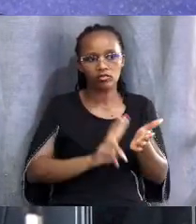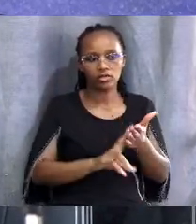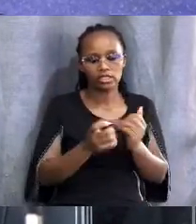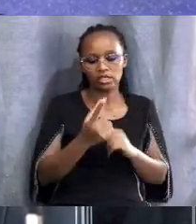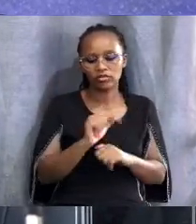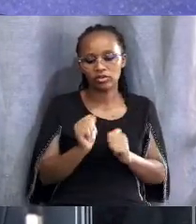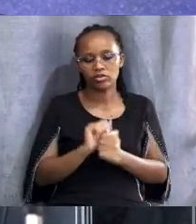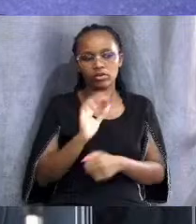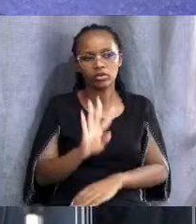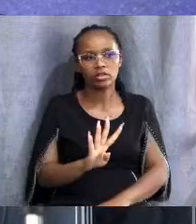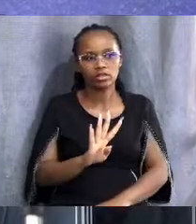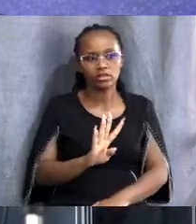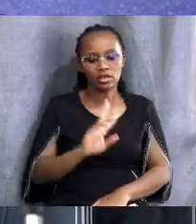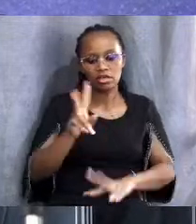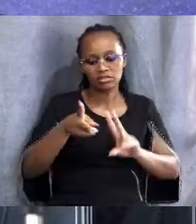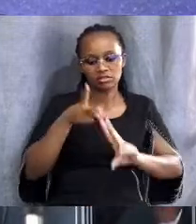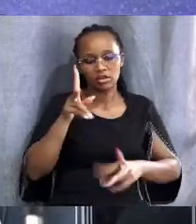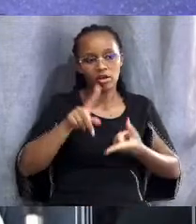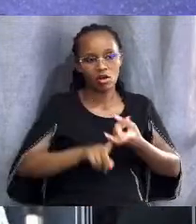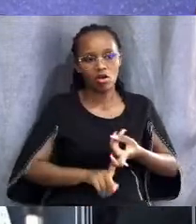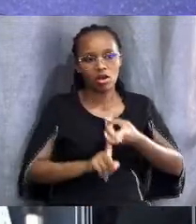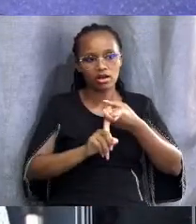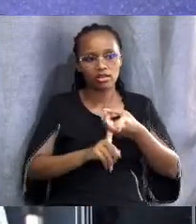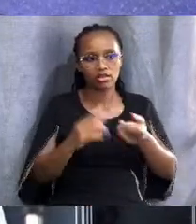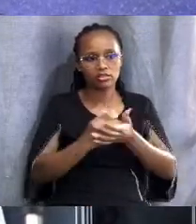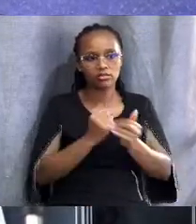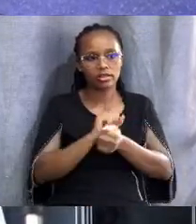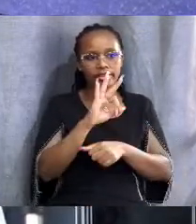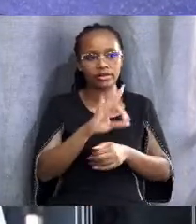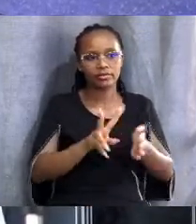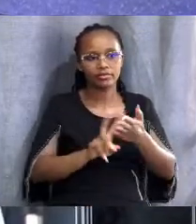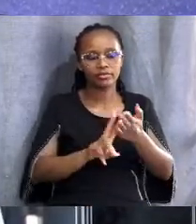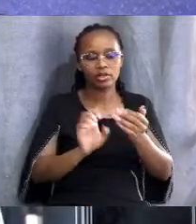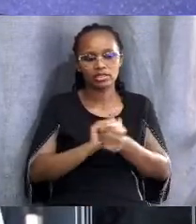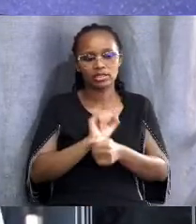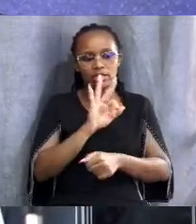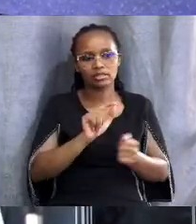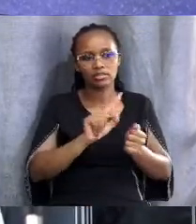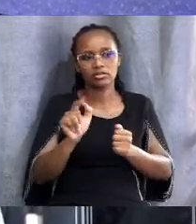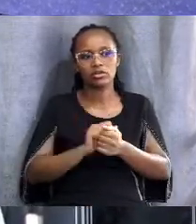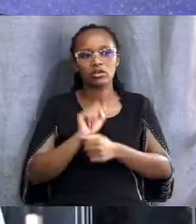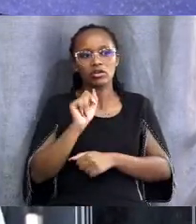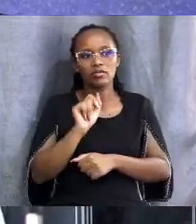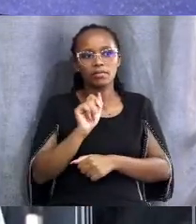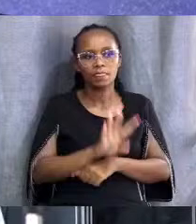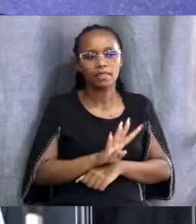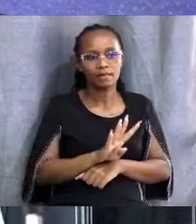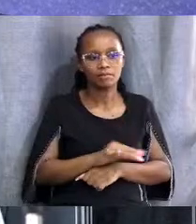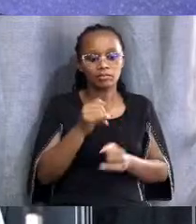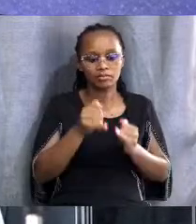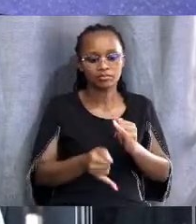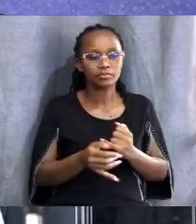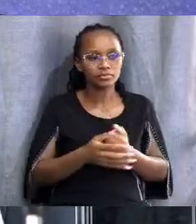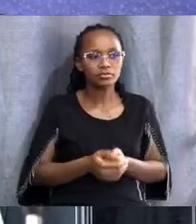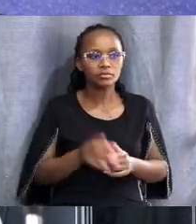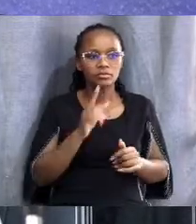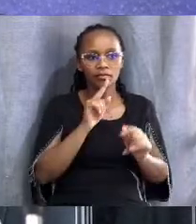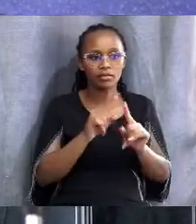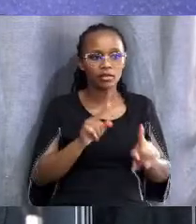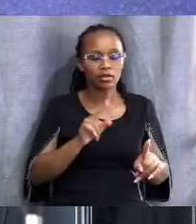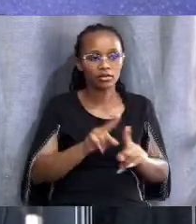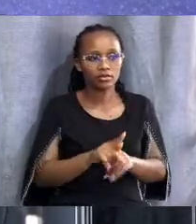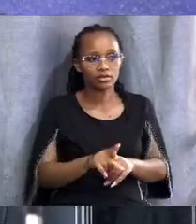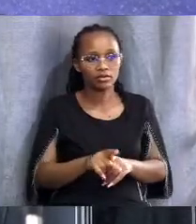14. 2 Corinthians 13, 11 to 14. Finally, brothers,